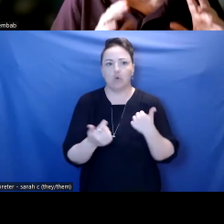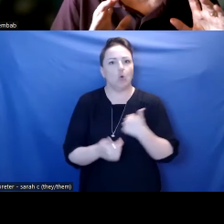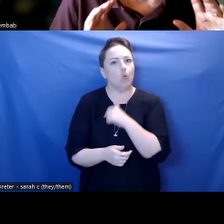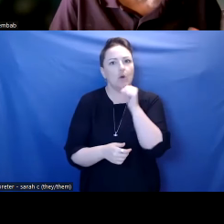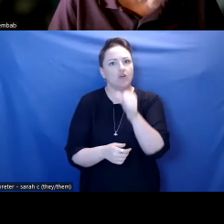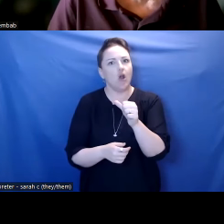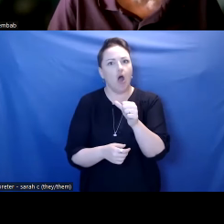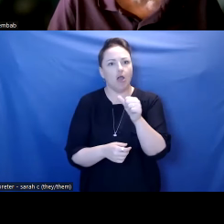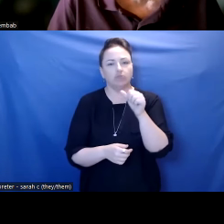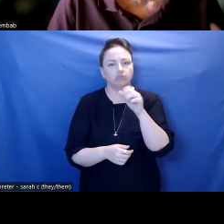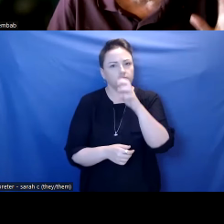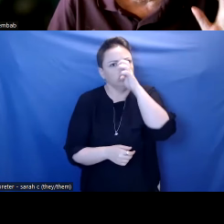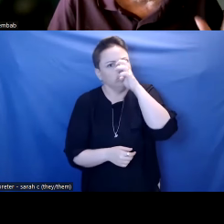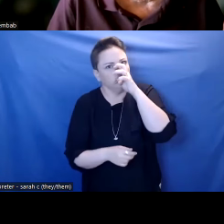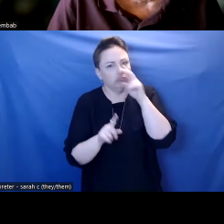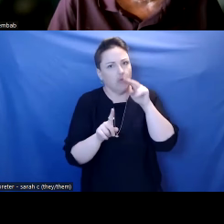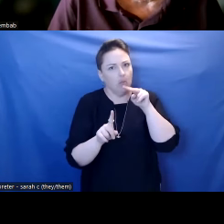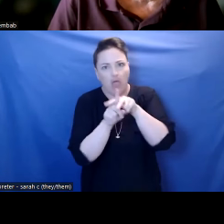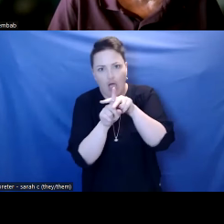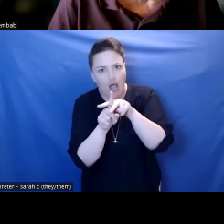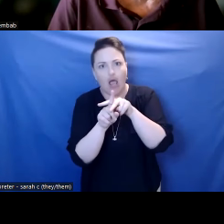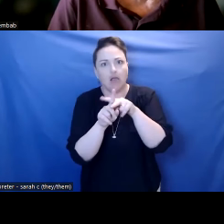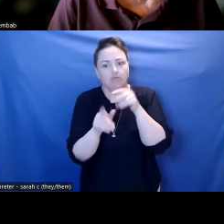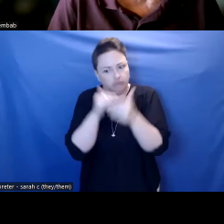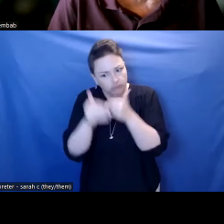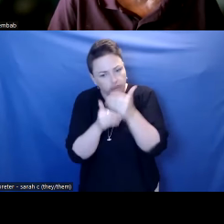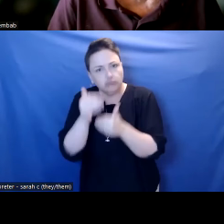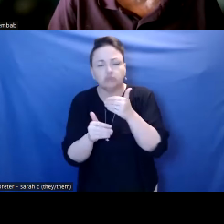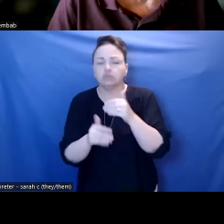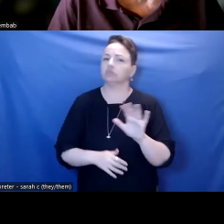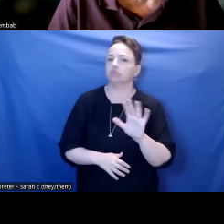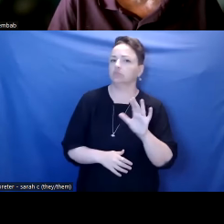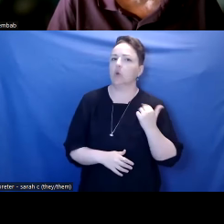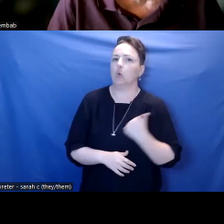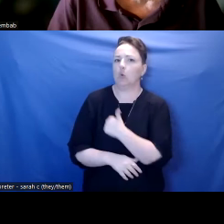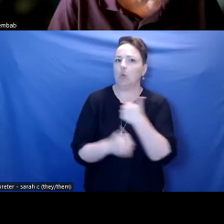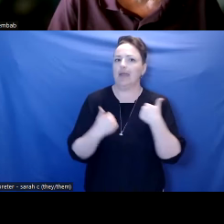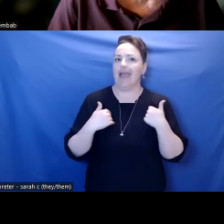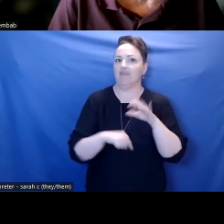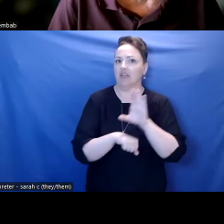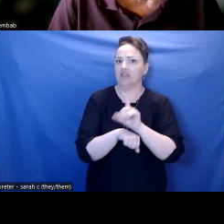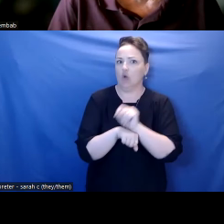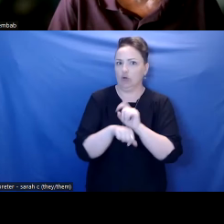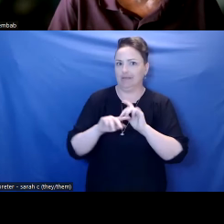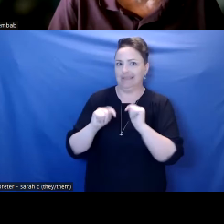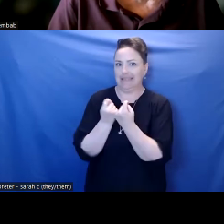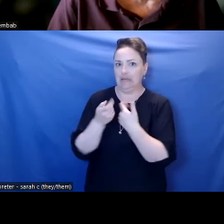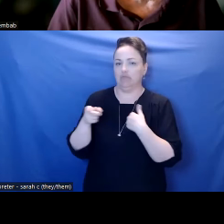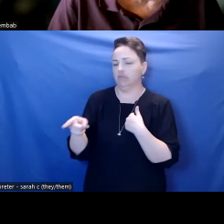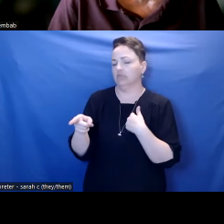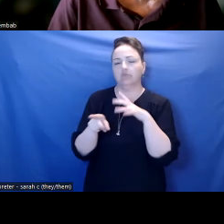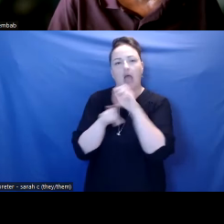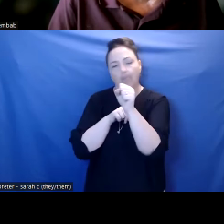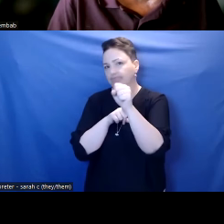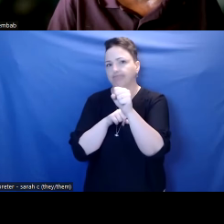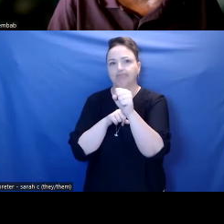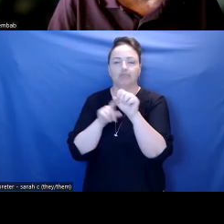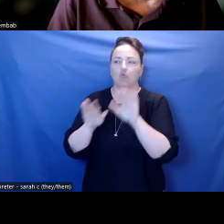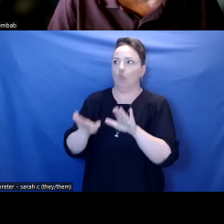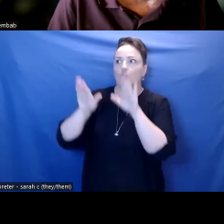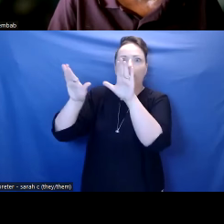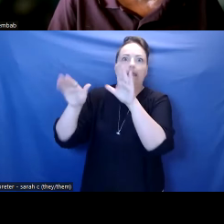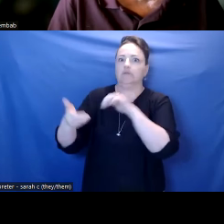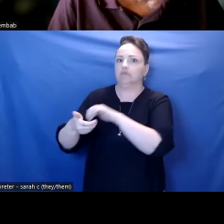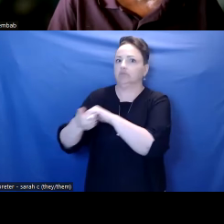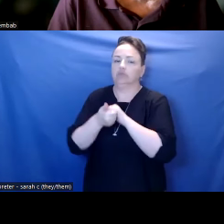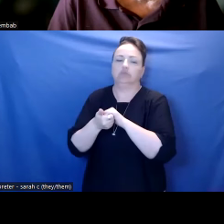toolkit because we've got the consulting team that did the toolkit working with us, and they're excellent. I mean, absolutely wonderful to work with.